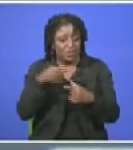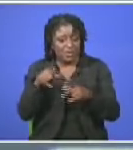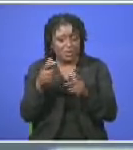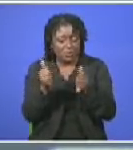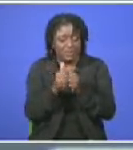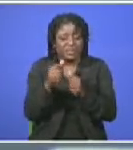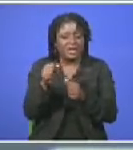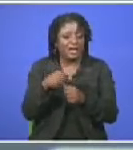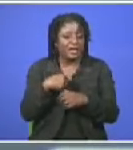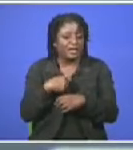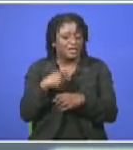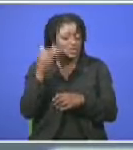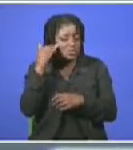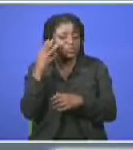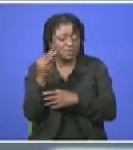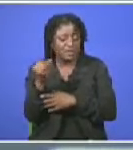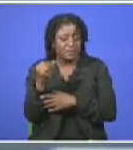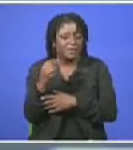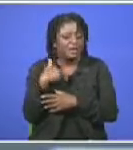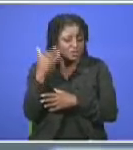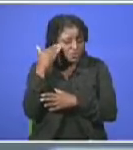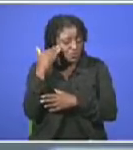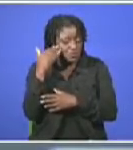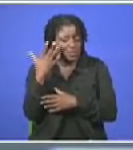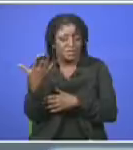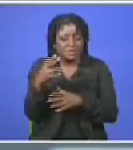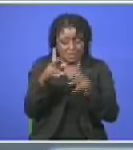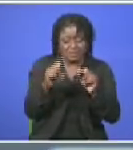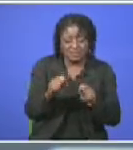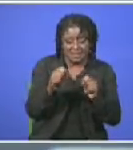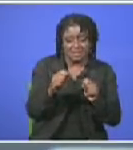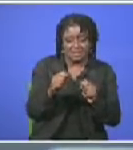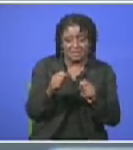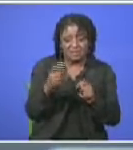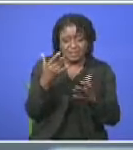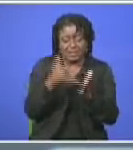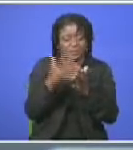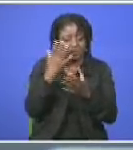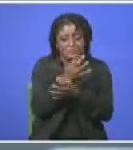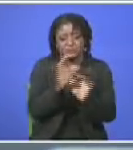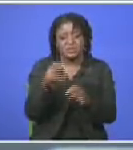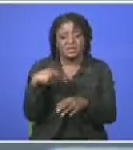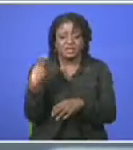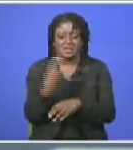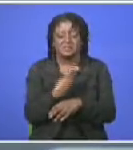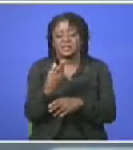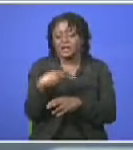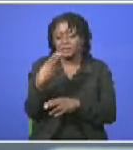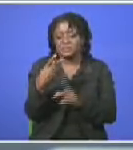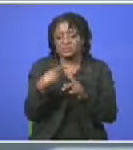I knew what they would bring to the table. And it's going to free us up to really recruit